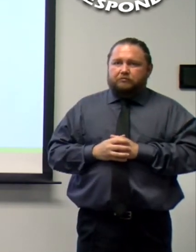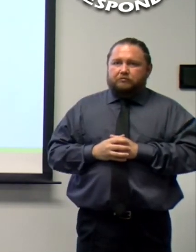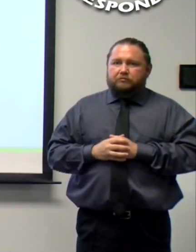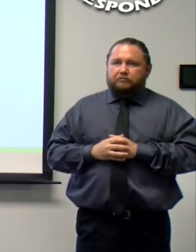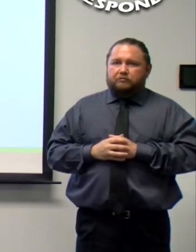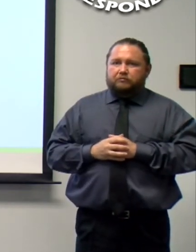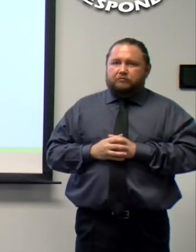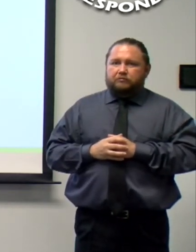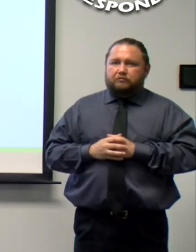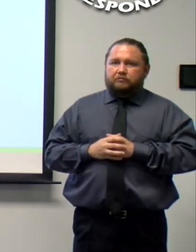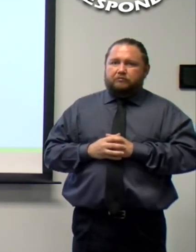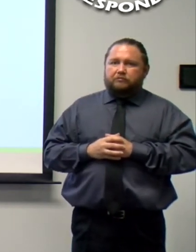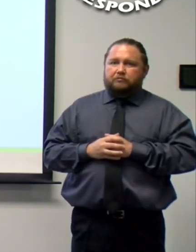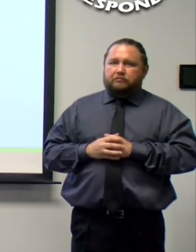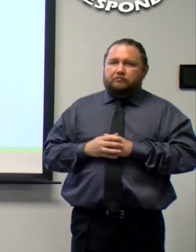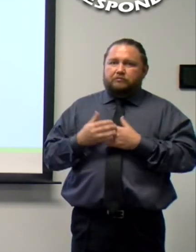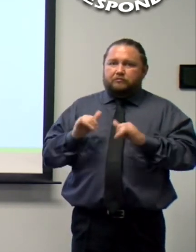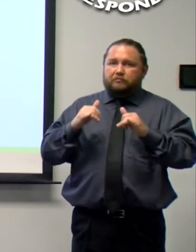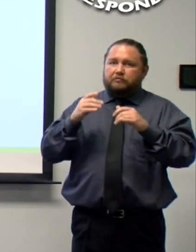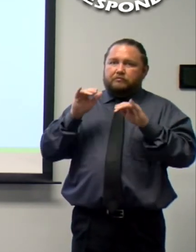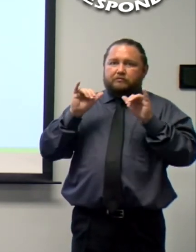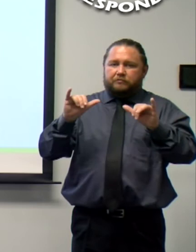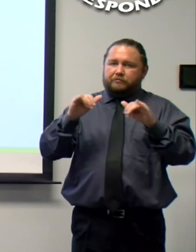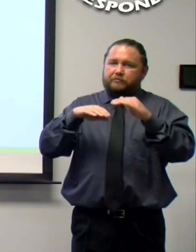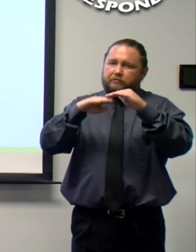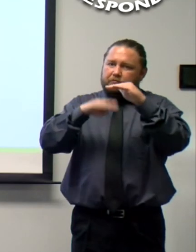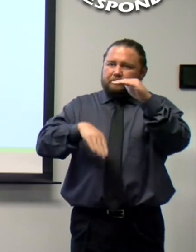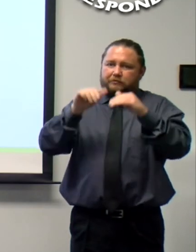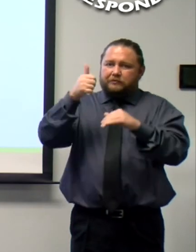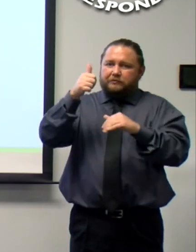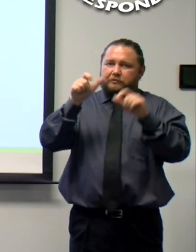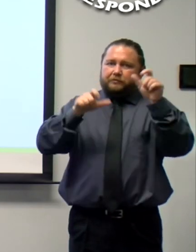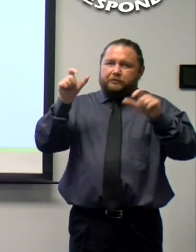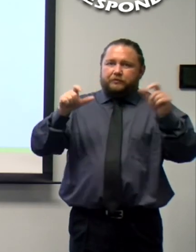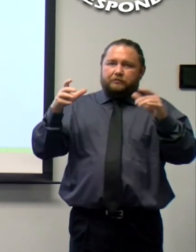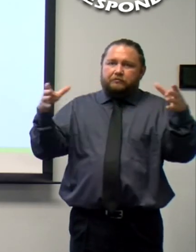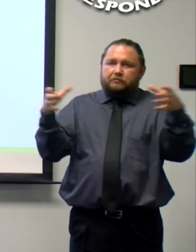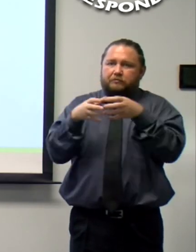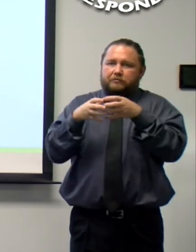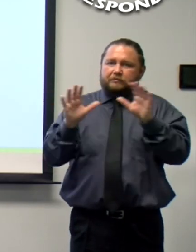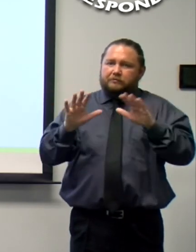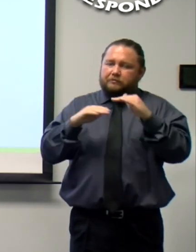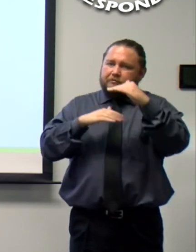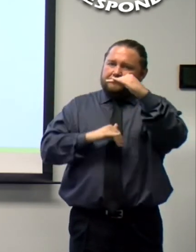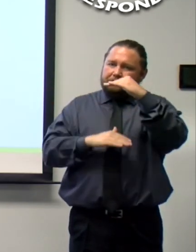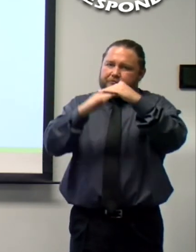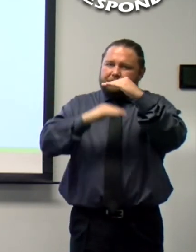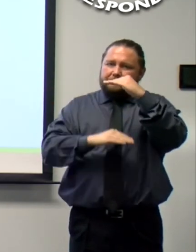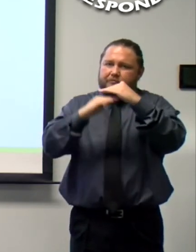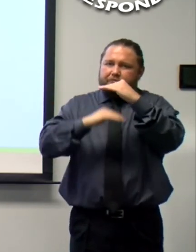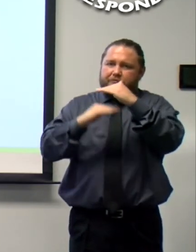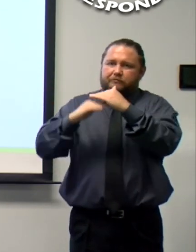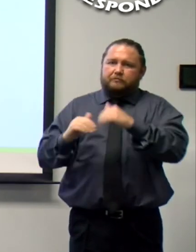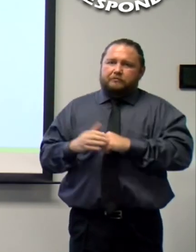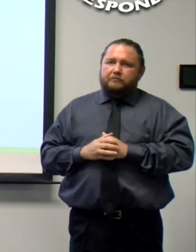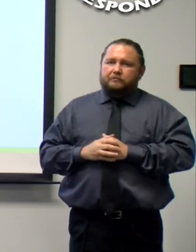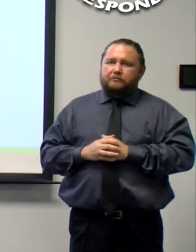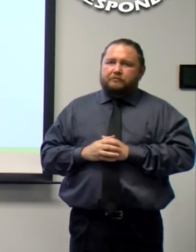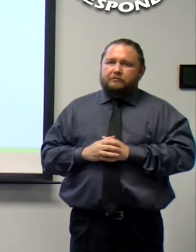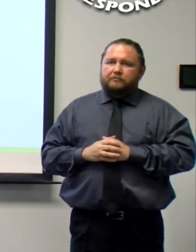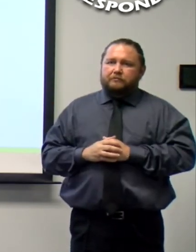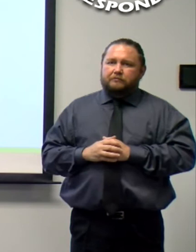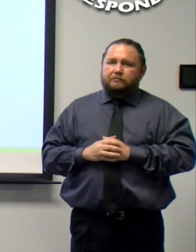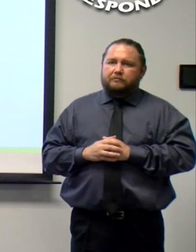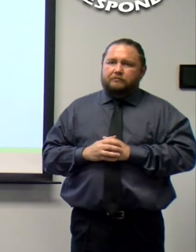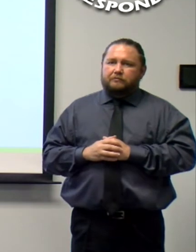on, in different parts of the country. We have visuals that are going on in our state where there are more than 10 people that are